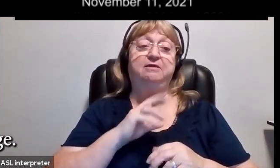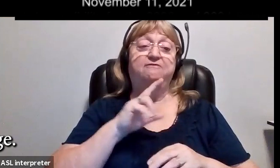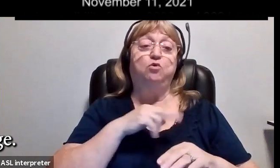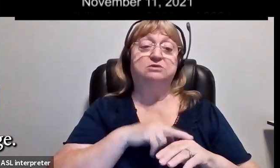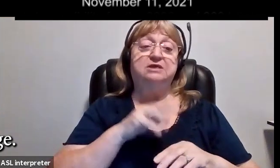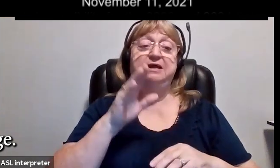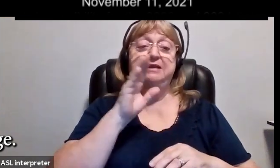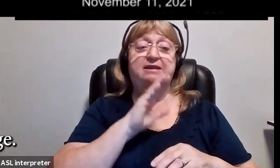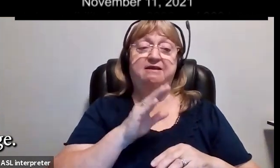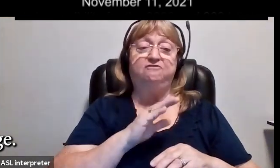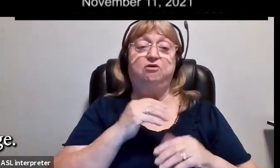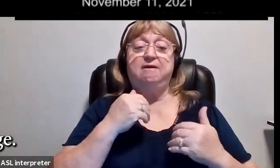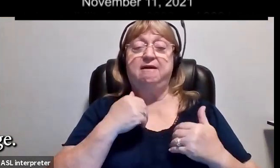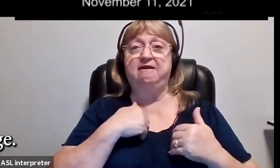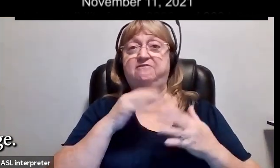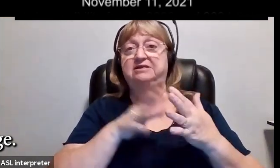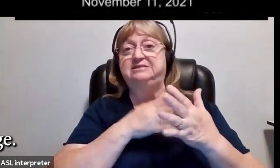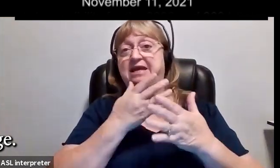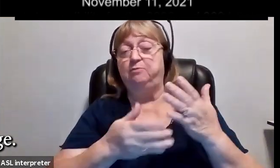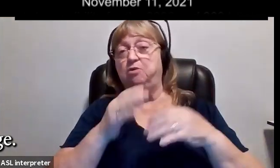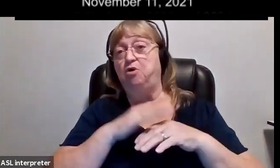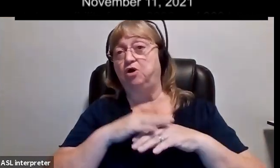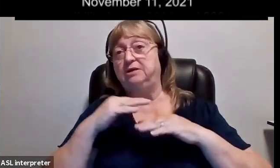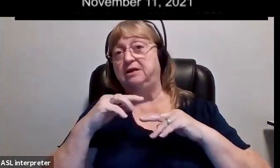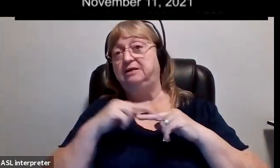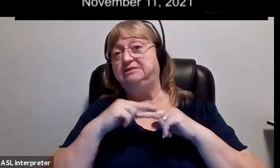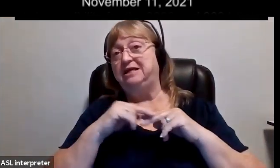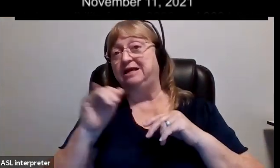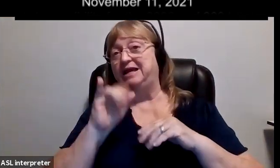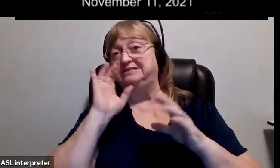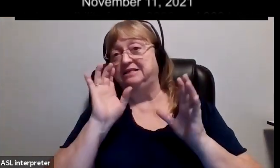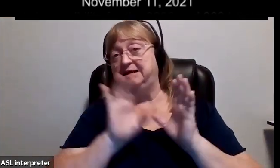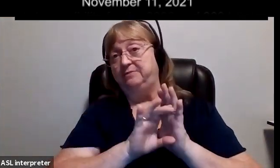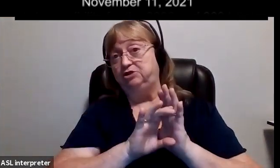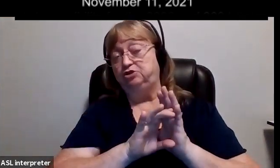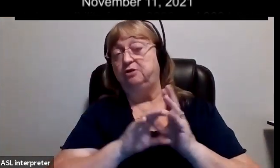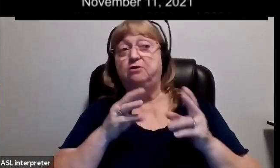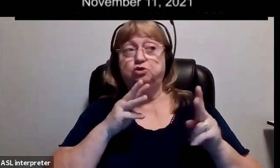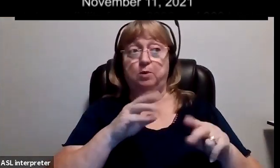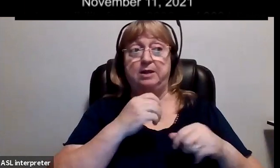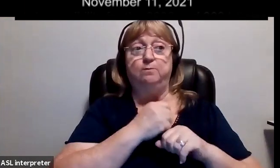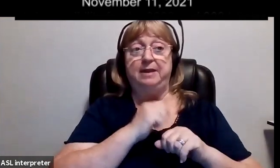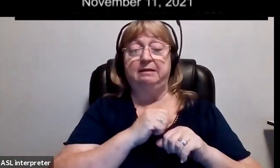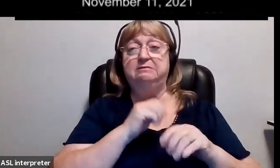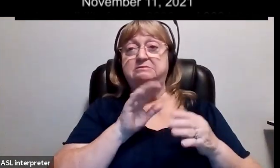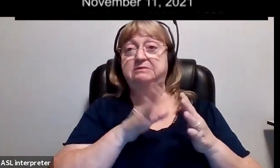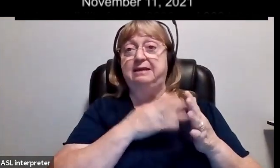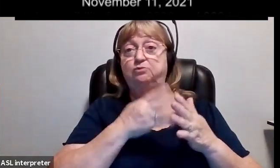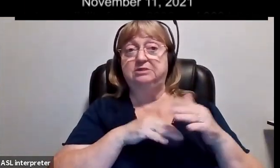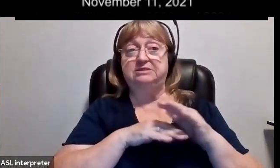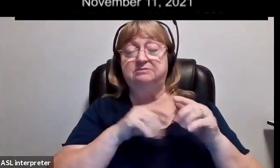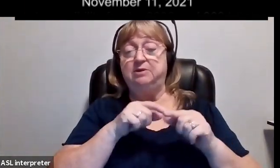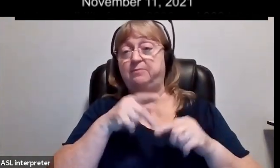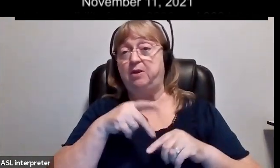never place a table on a slide as an image. There are ways to make tables accessible in PowerPoint.